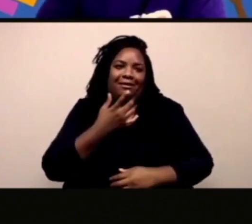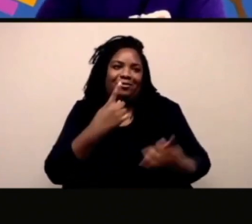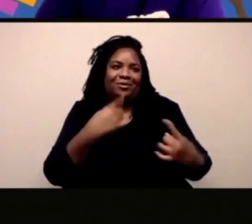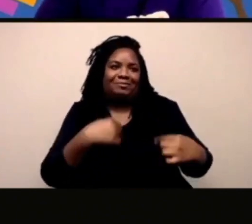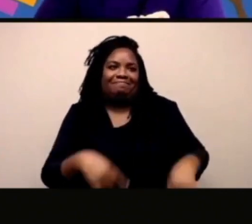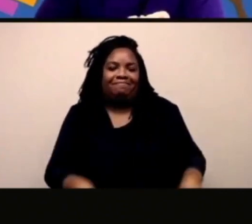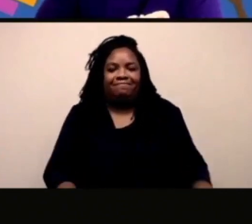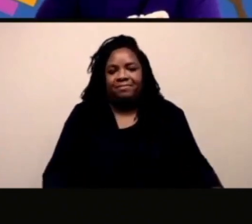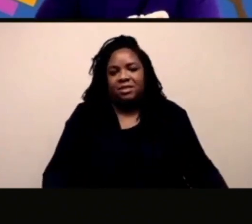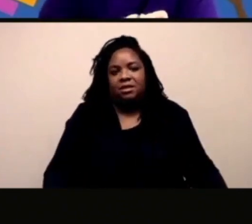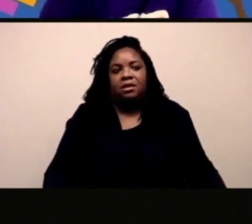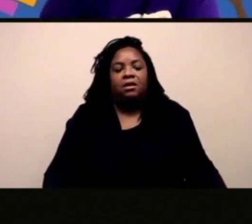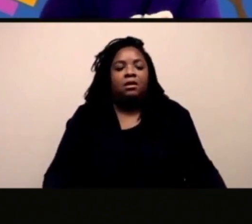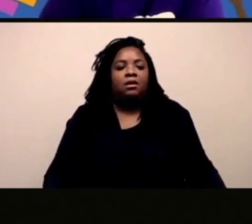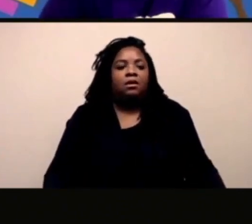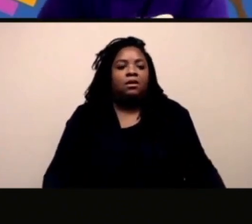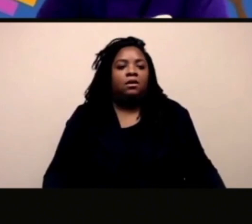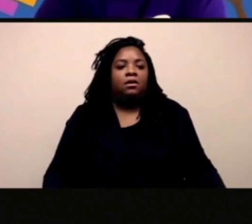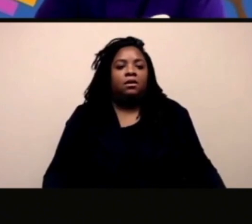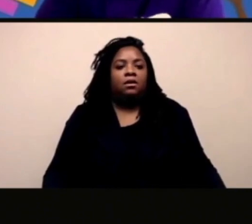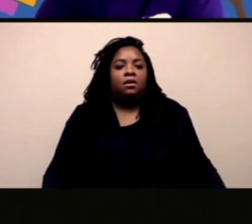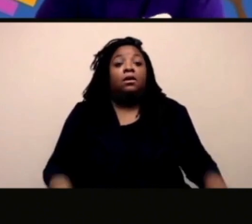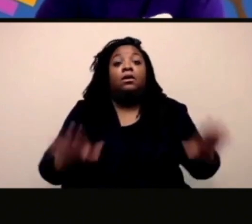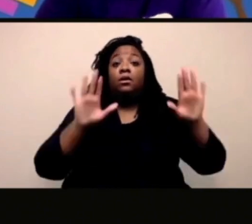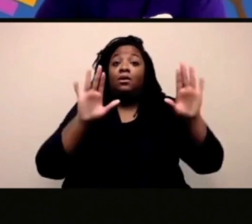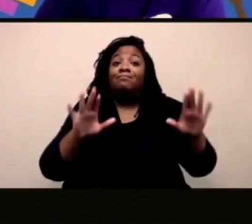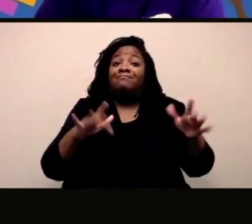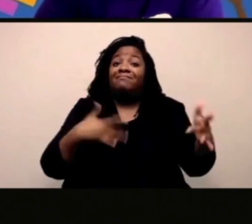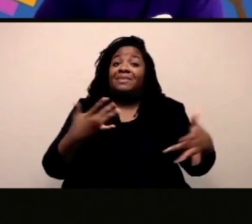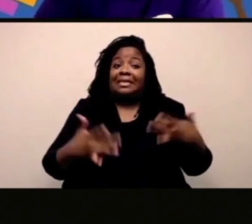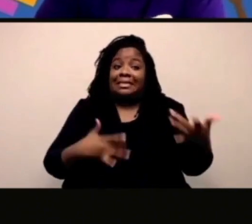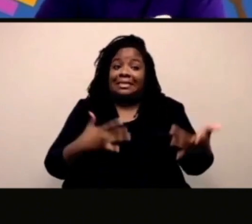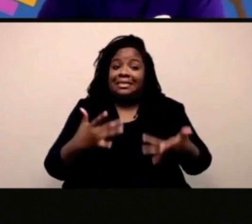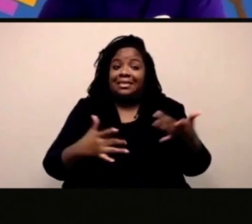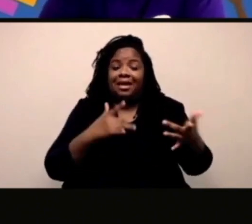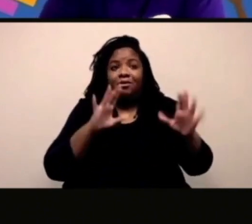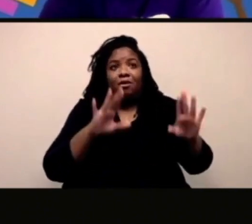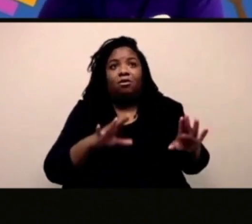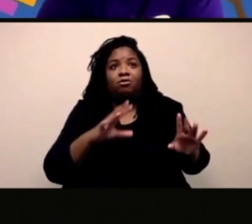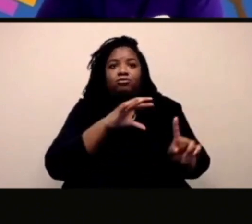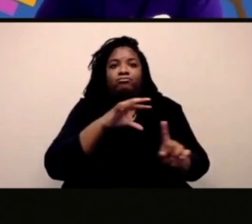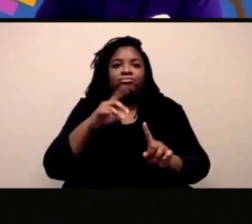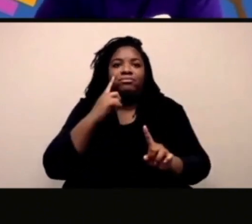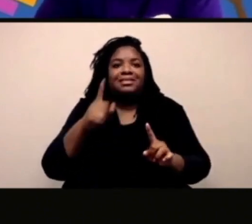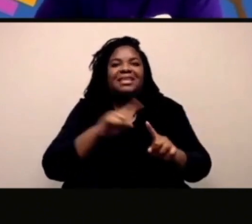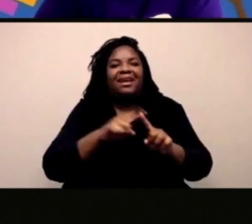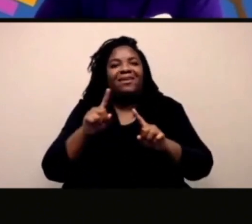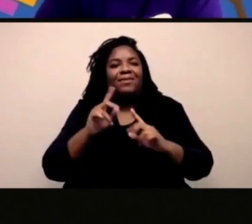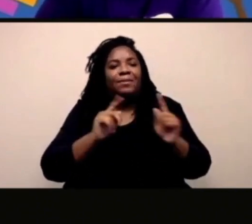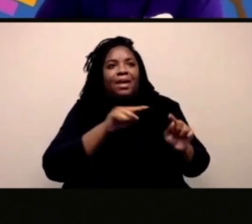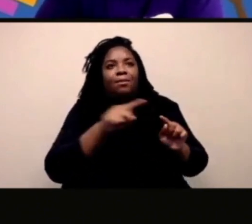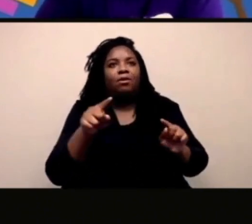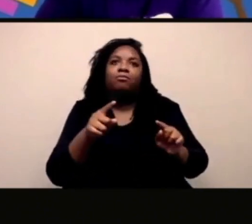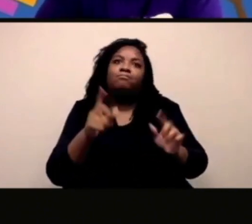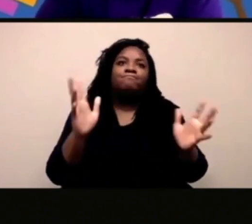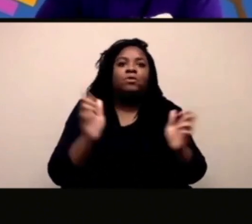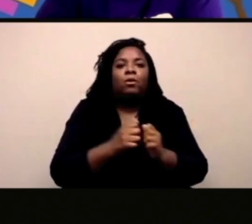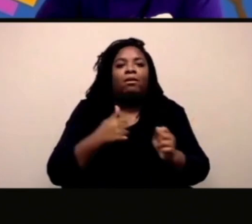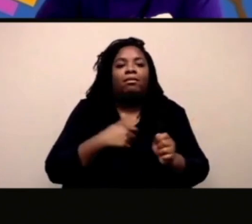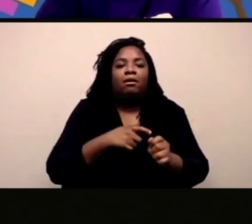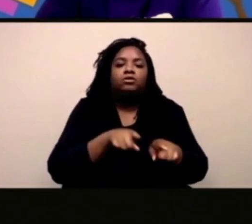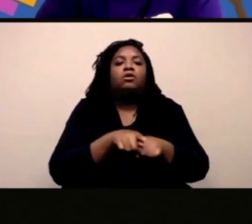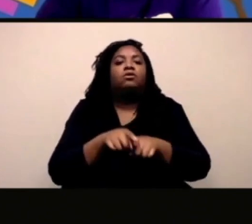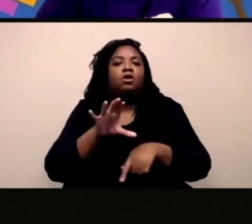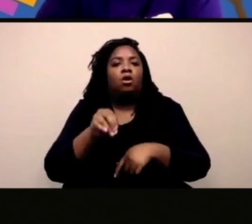Great. And so we're really excited to have these wonderful spotlight guests, as well as co-presenter Leslie, join us today for